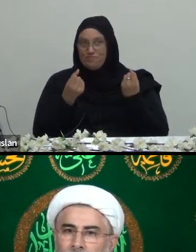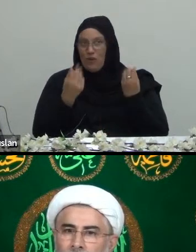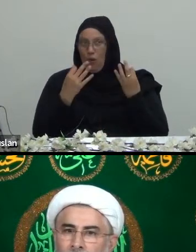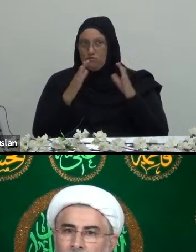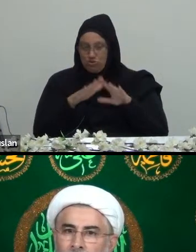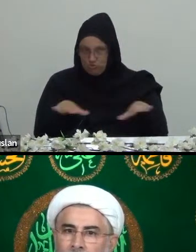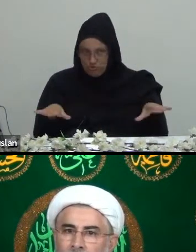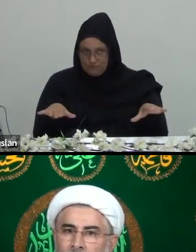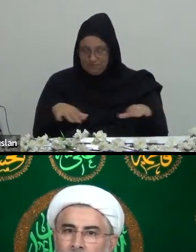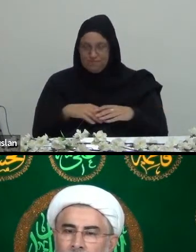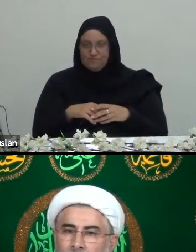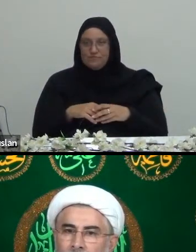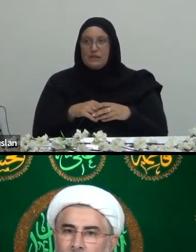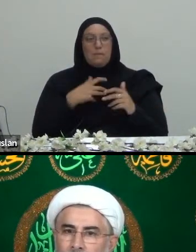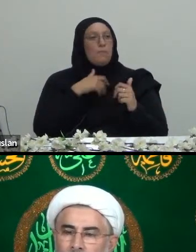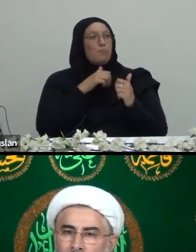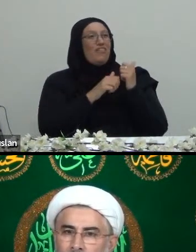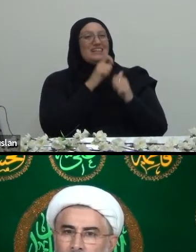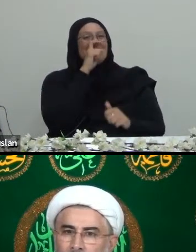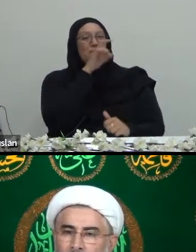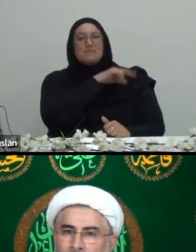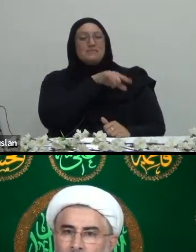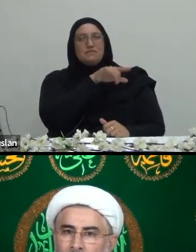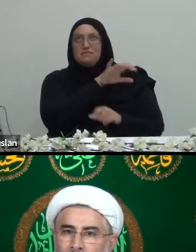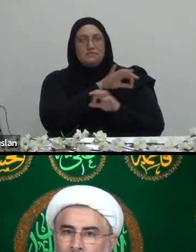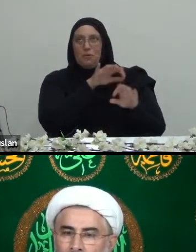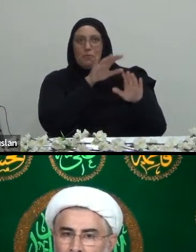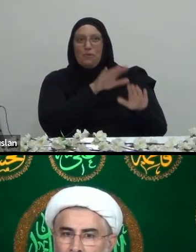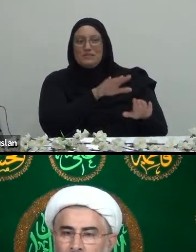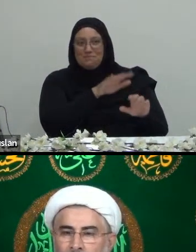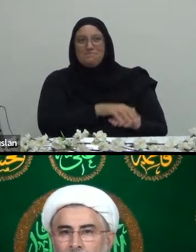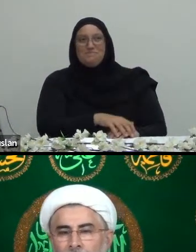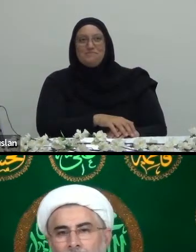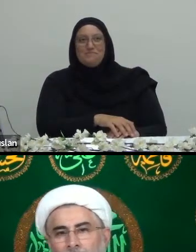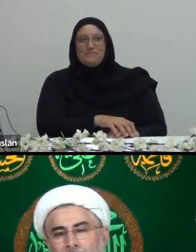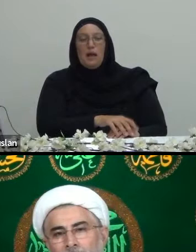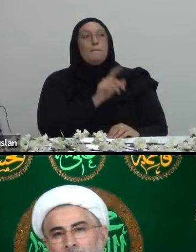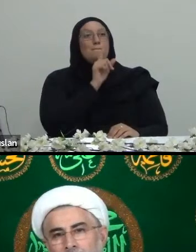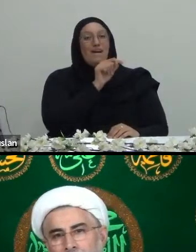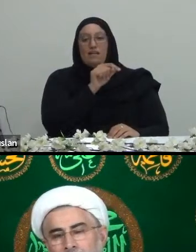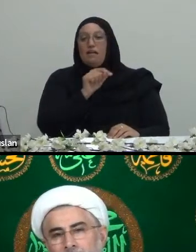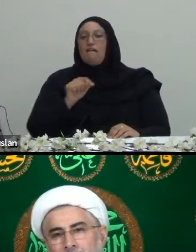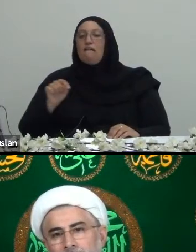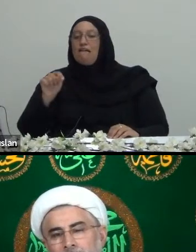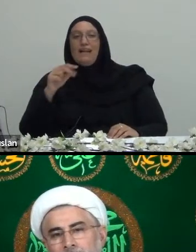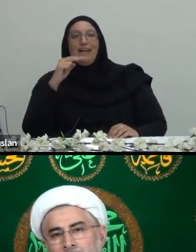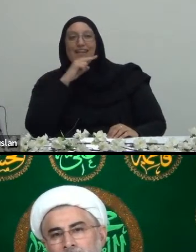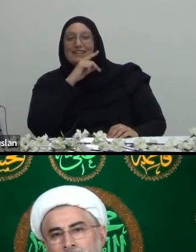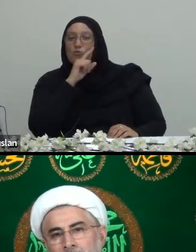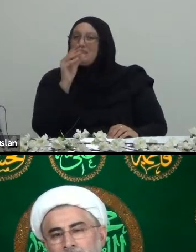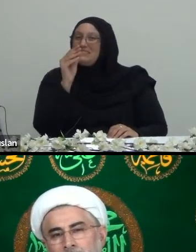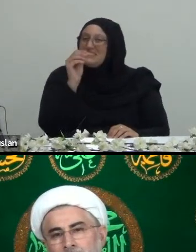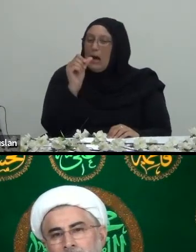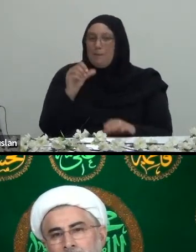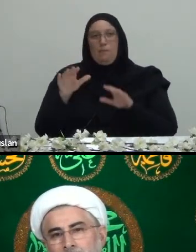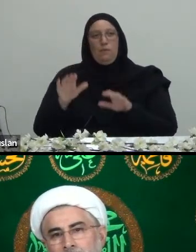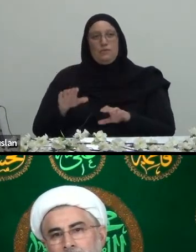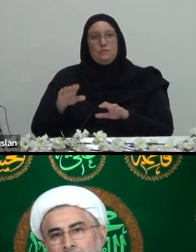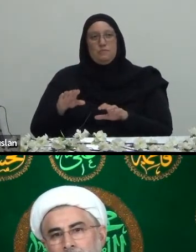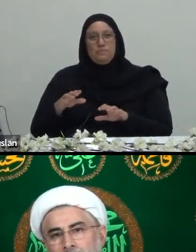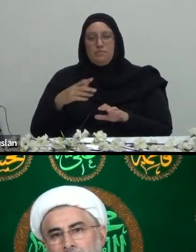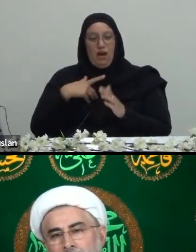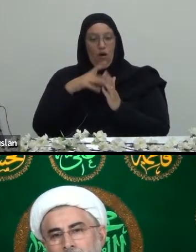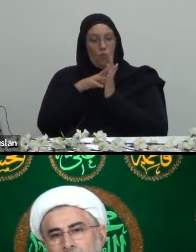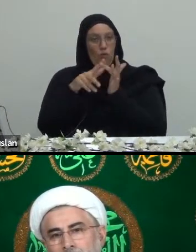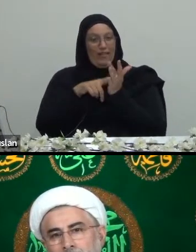my Muslim relatives share the inheritance, or what happens in that case? Also, further to that, what